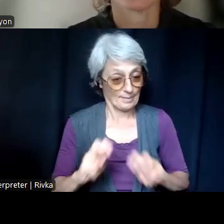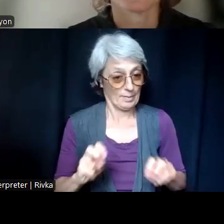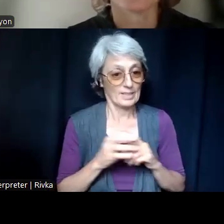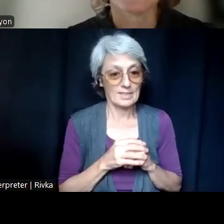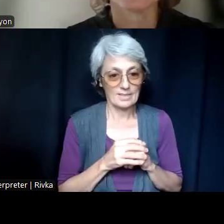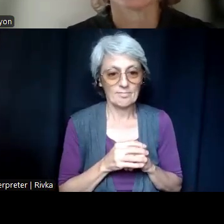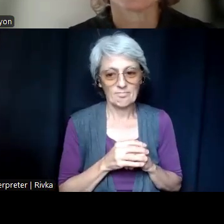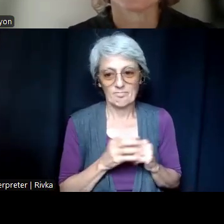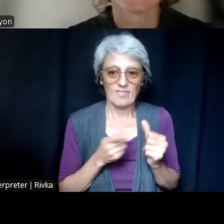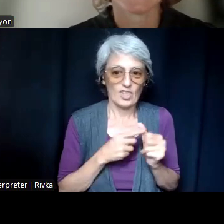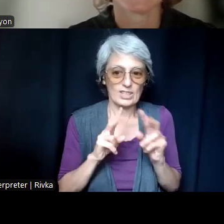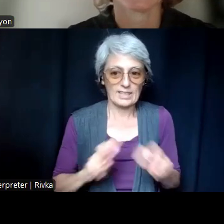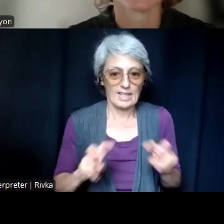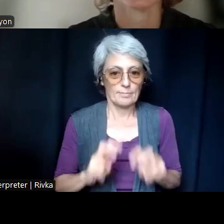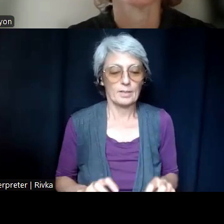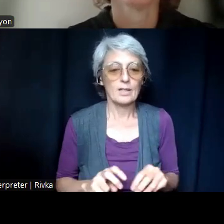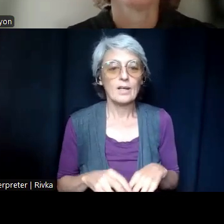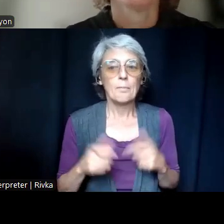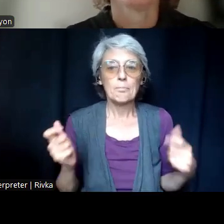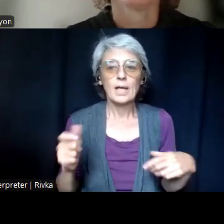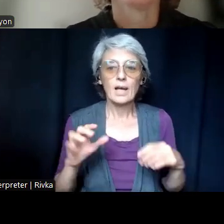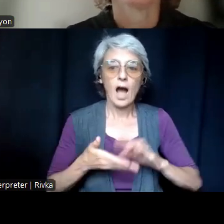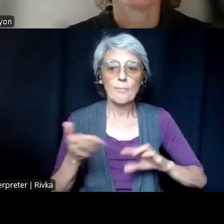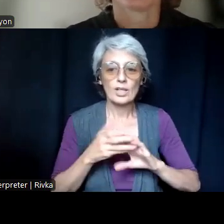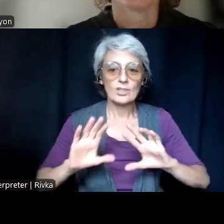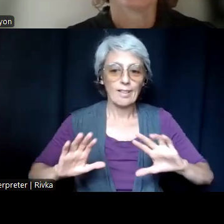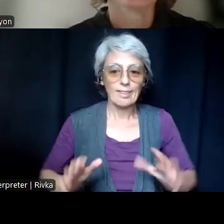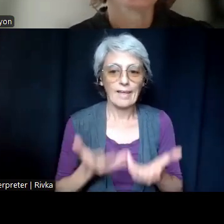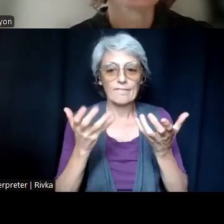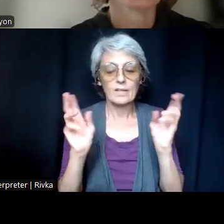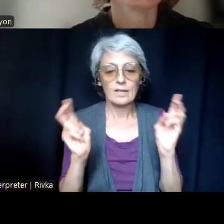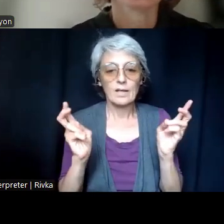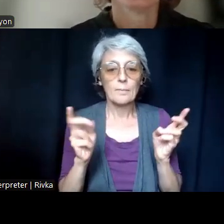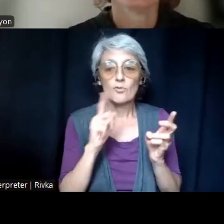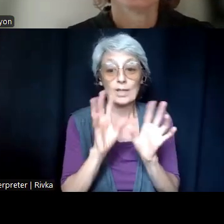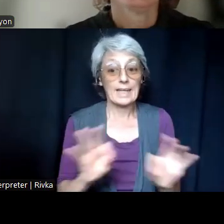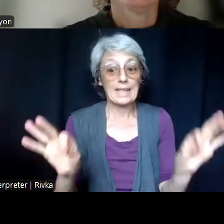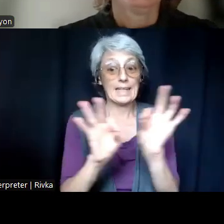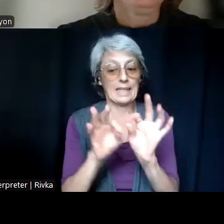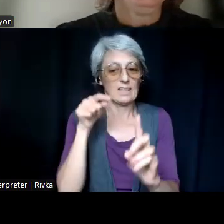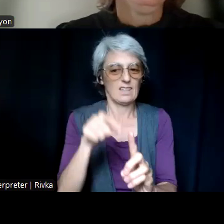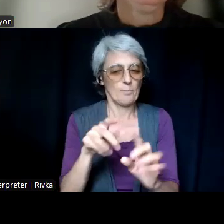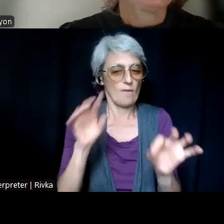of operational lift, but really a key to the program.